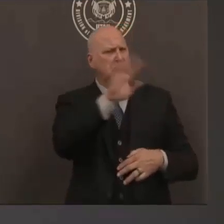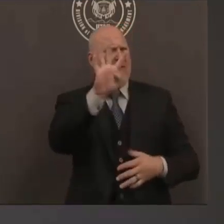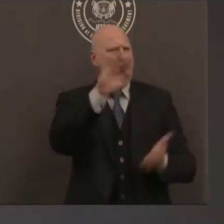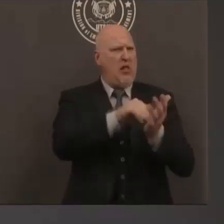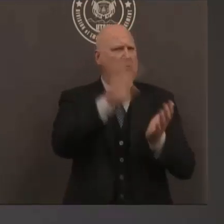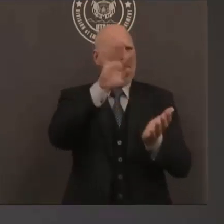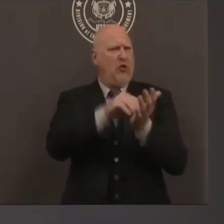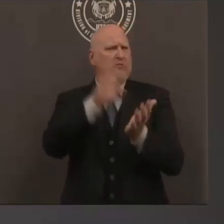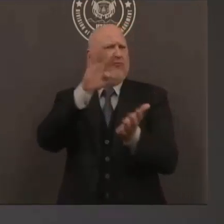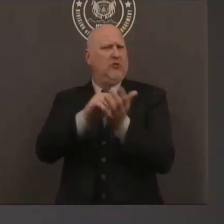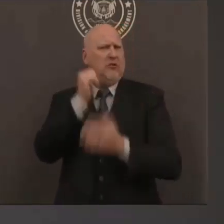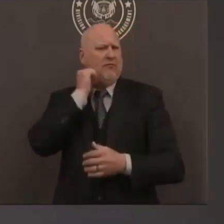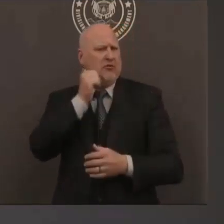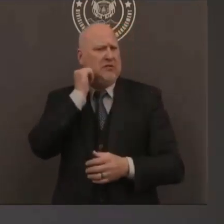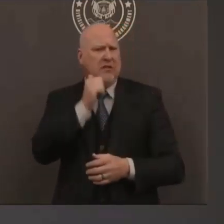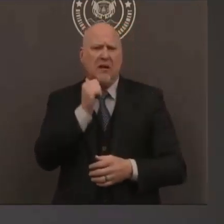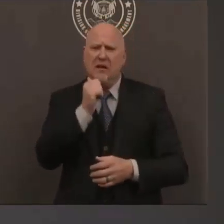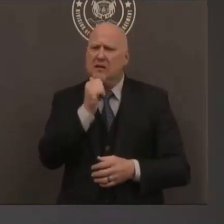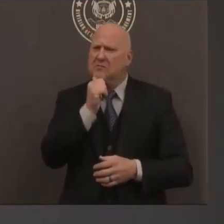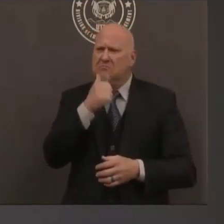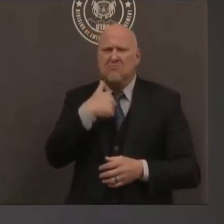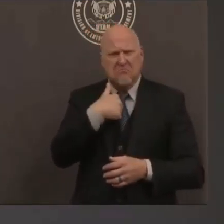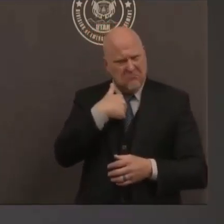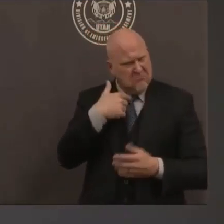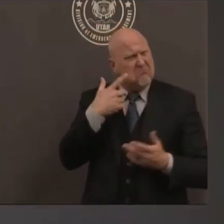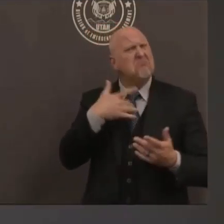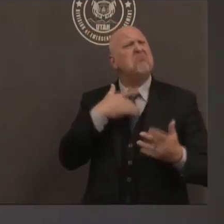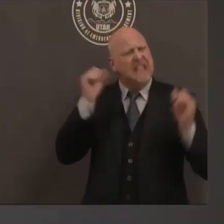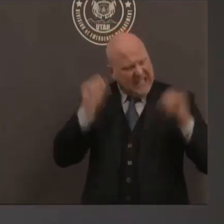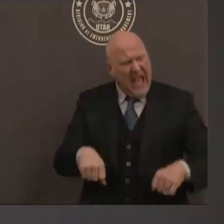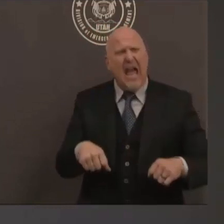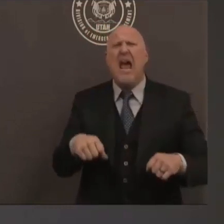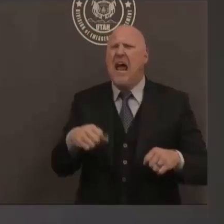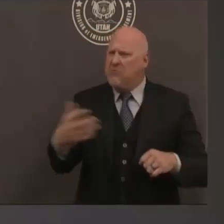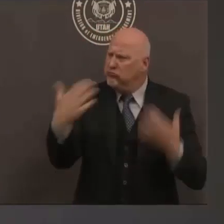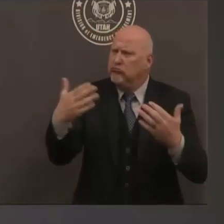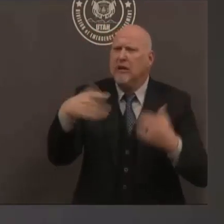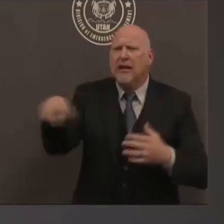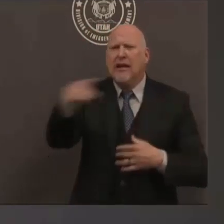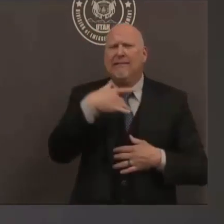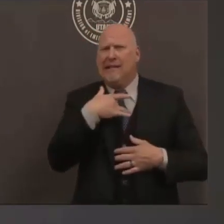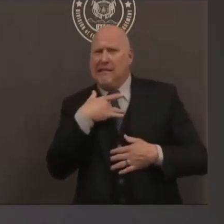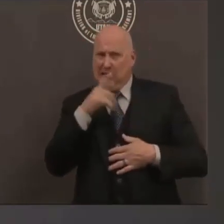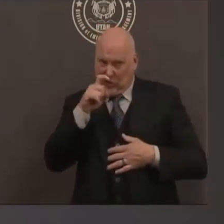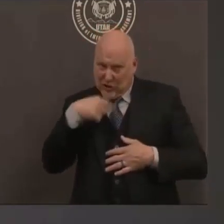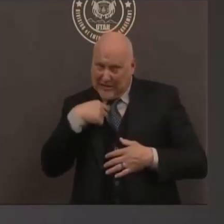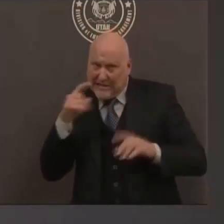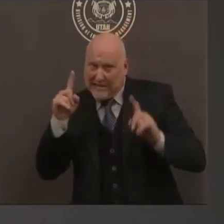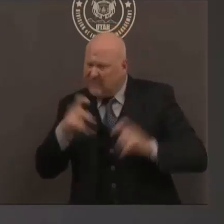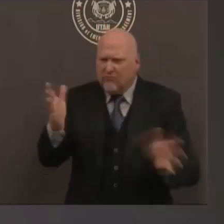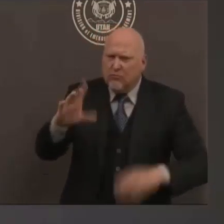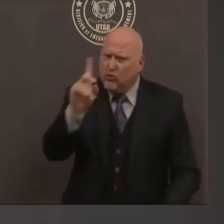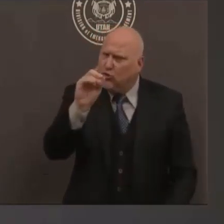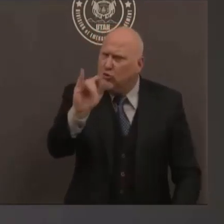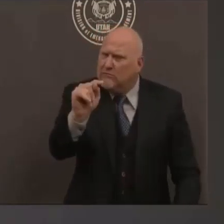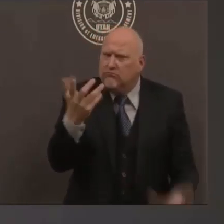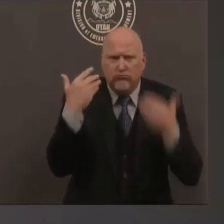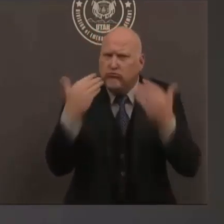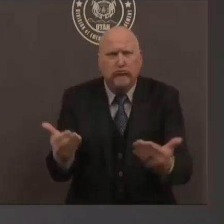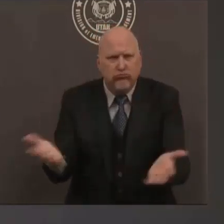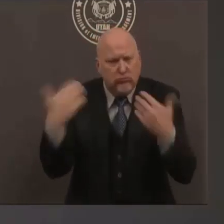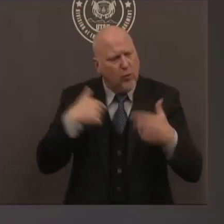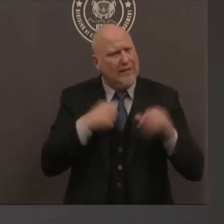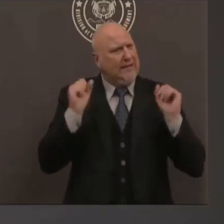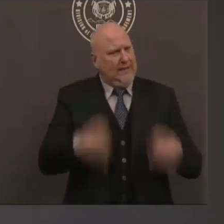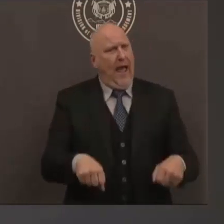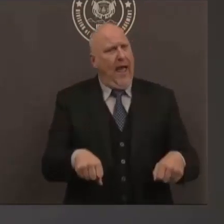where the virus is at so we can isolate it. These numbers provide confidence that our testing ability allows